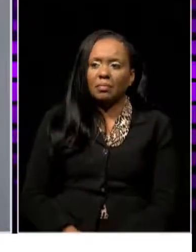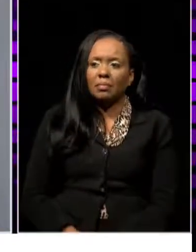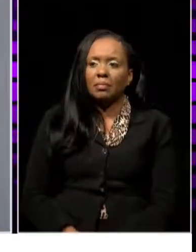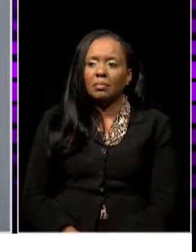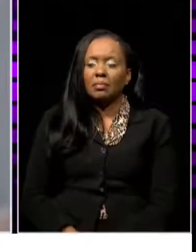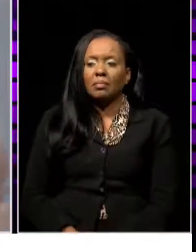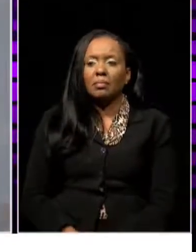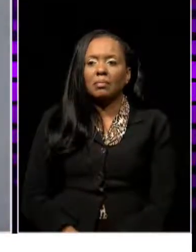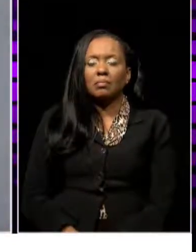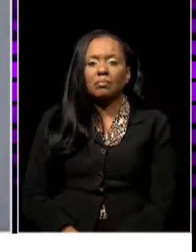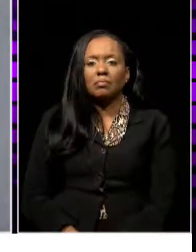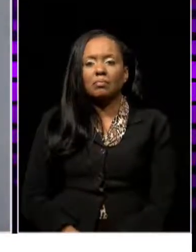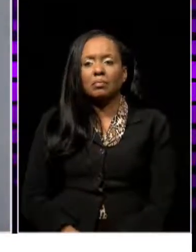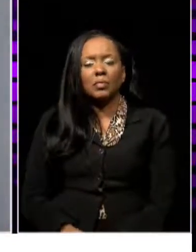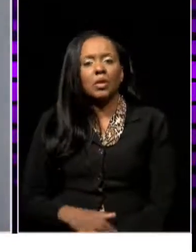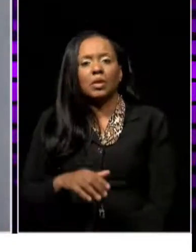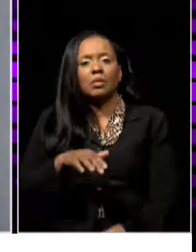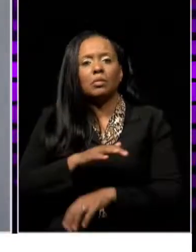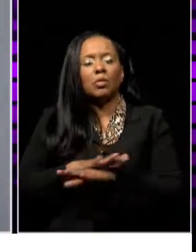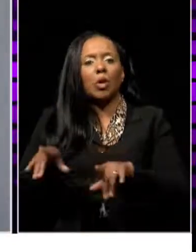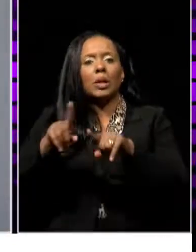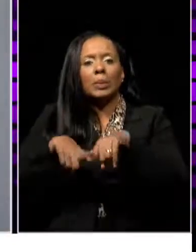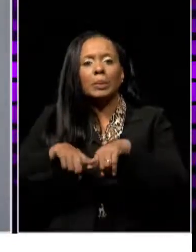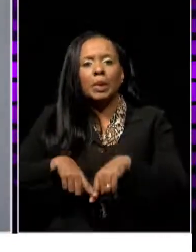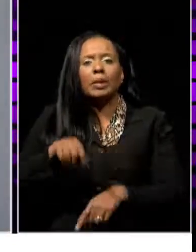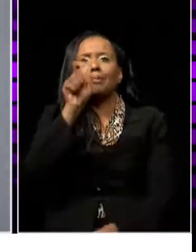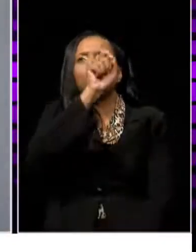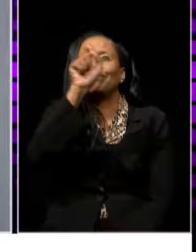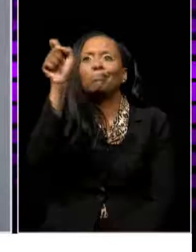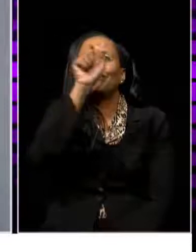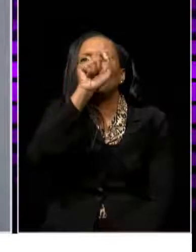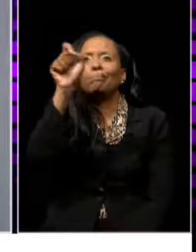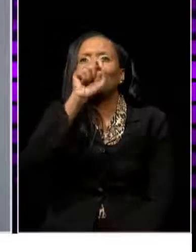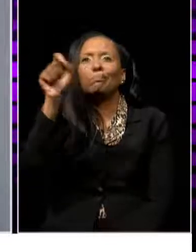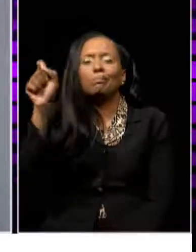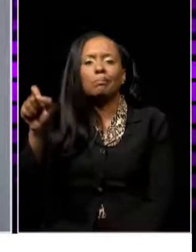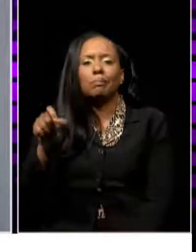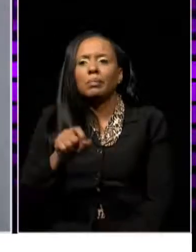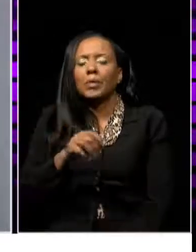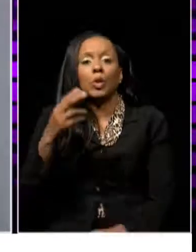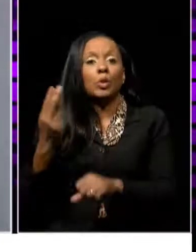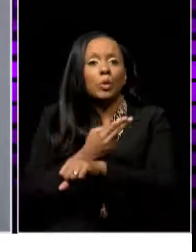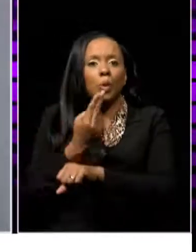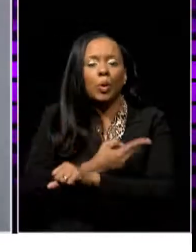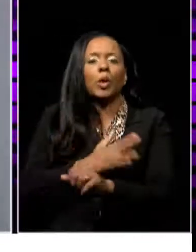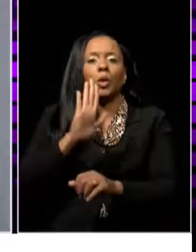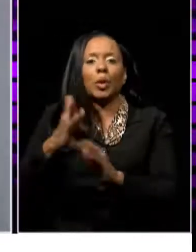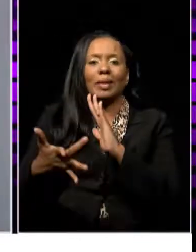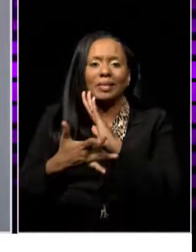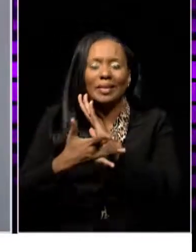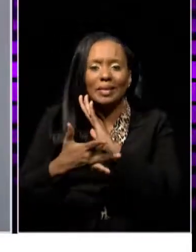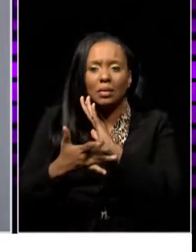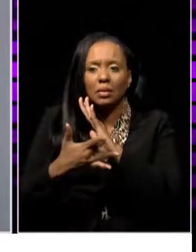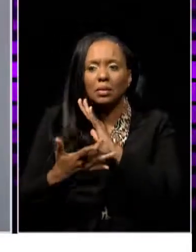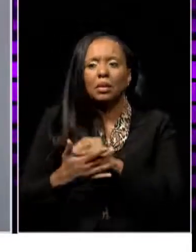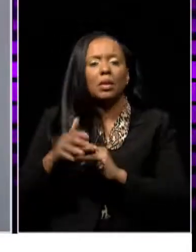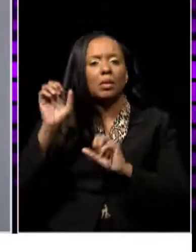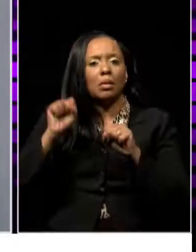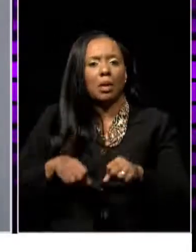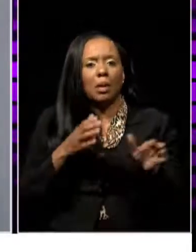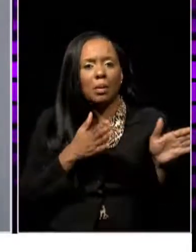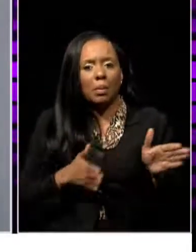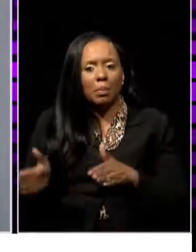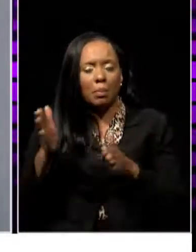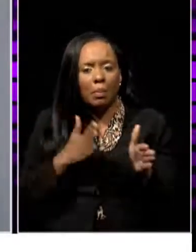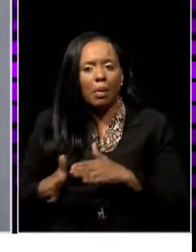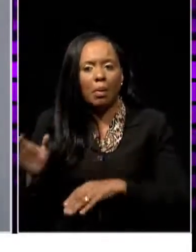projectors and rely on the chalkboard and stuff like that. The devices are there. You can plan your work. And that's one of the things that I find